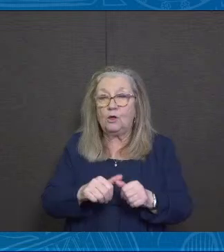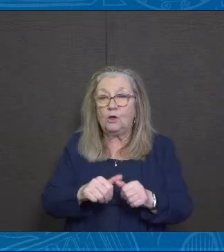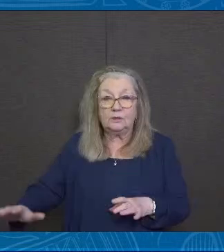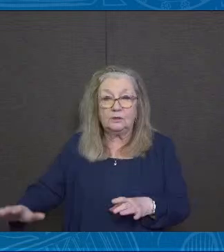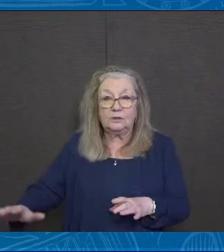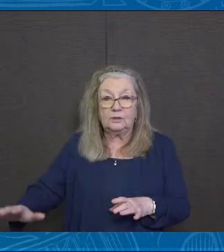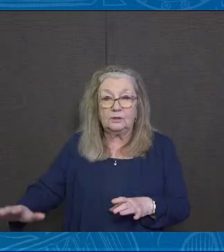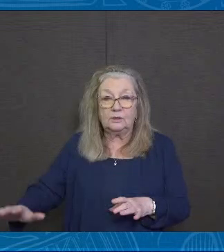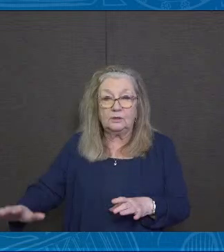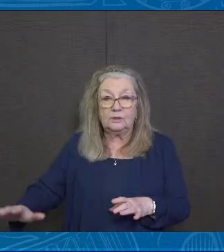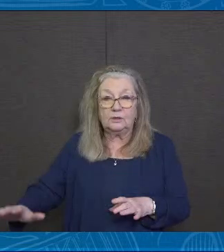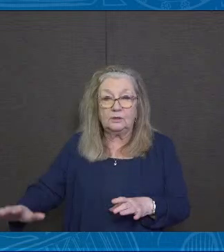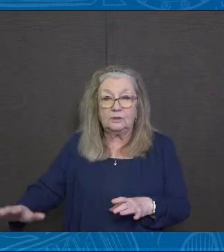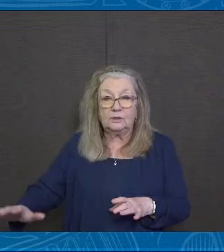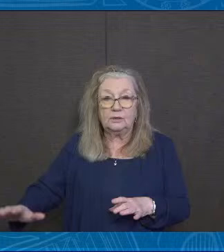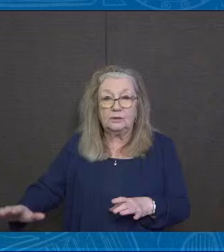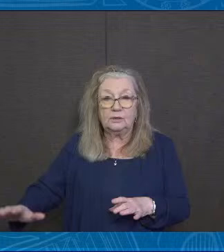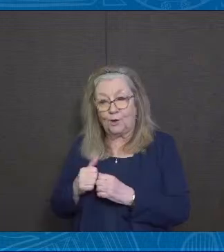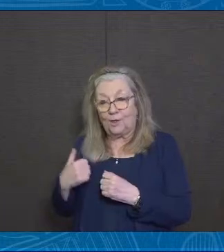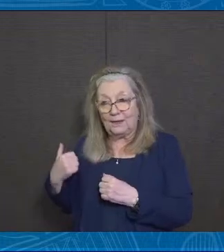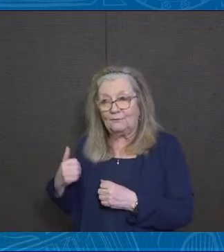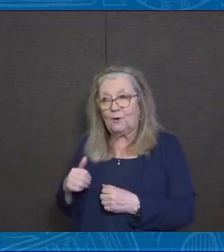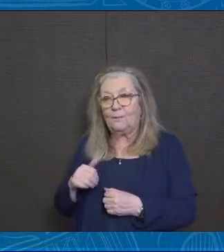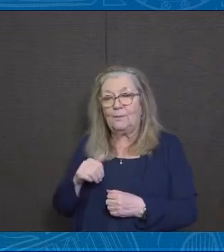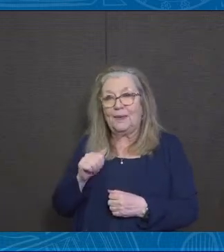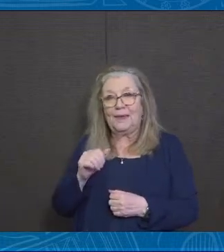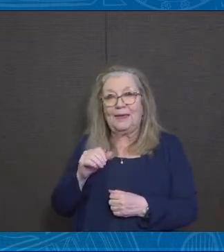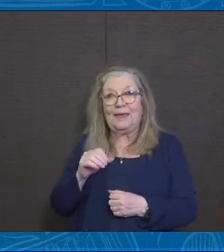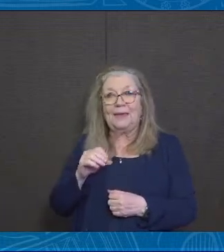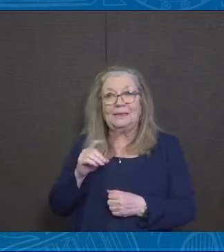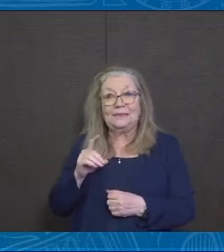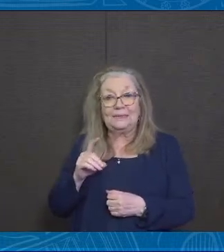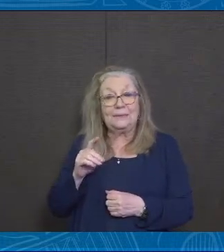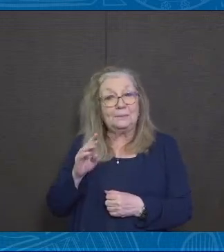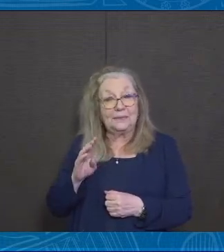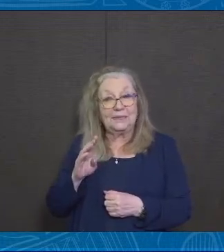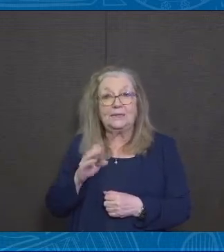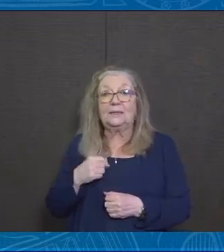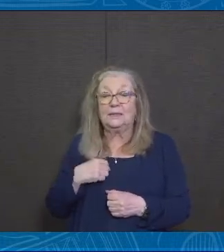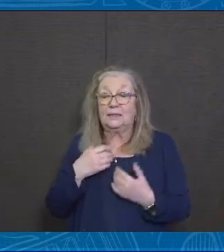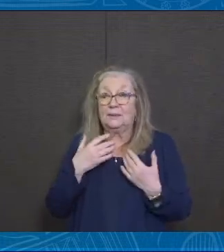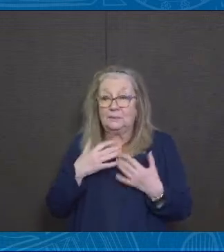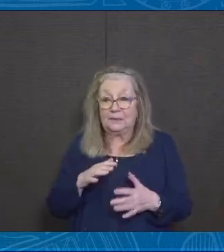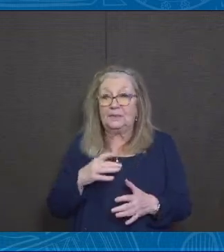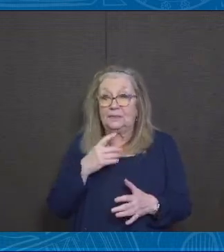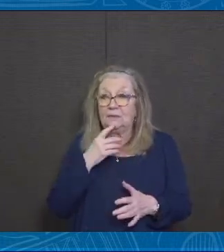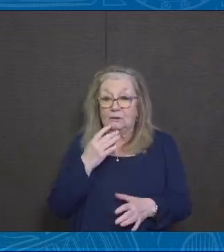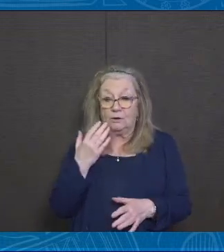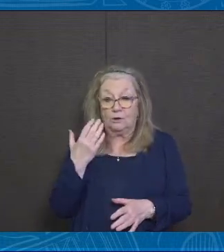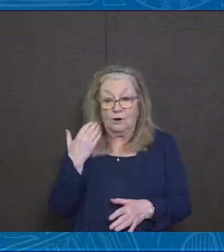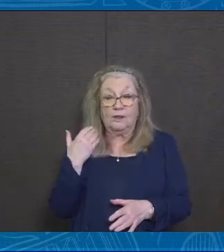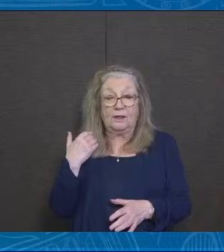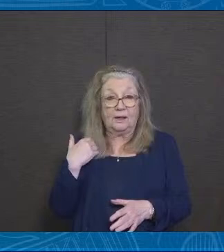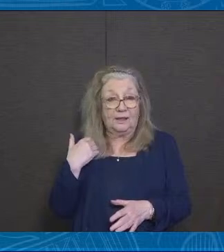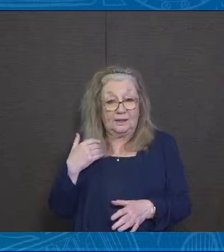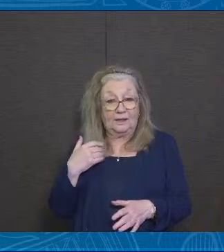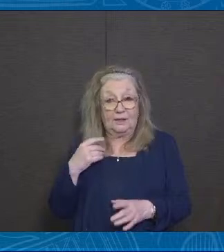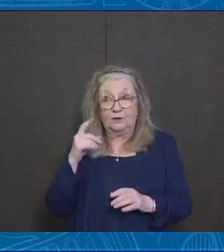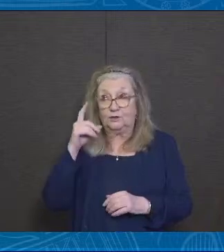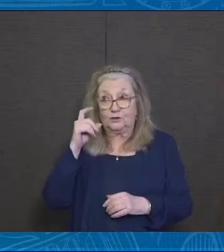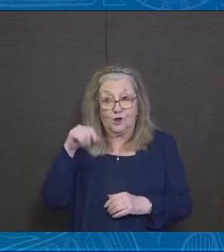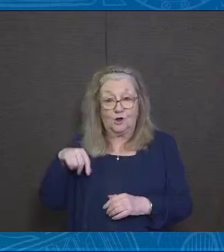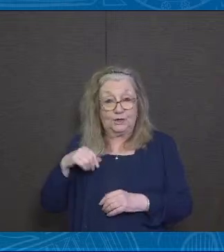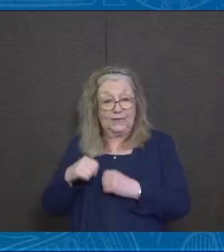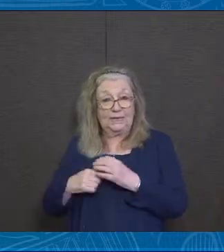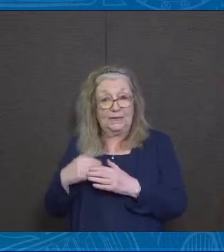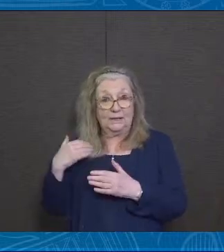as mentioned by my colleague here from ADB, we have been in our budget process early on in the start of the year. Climate